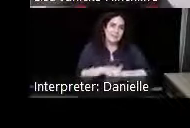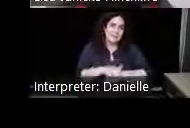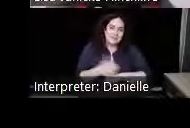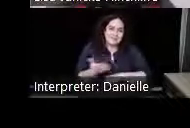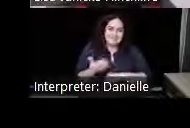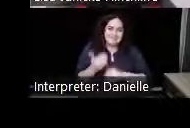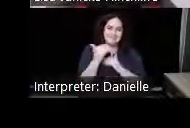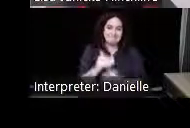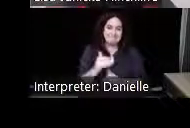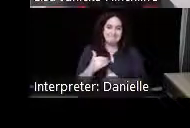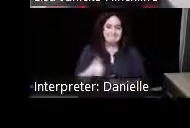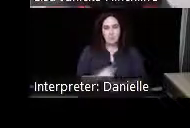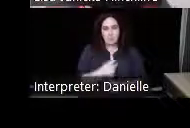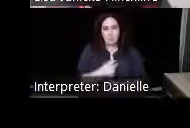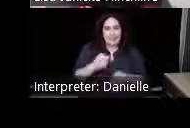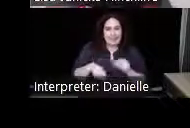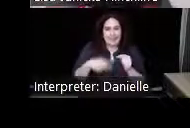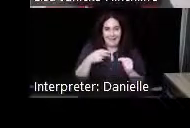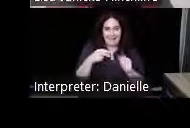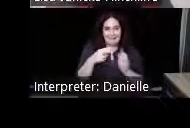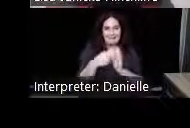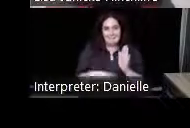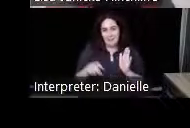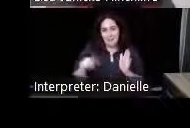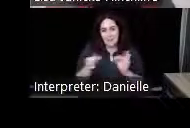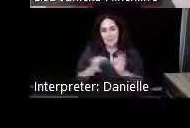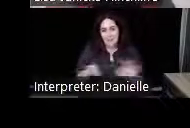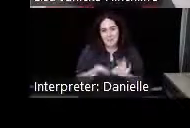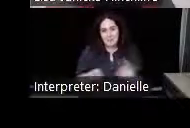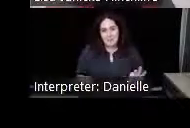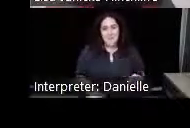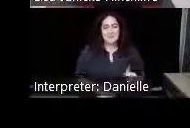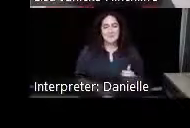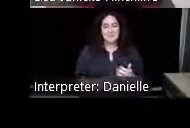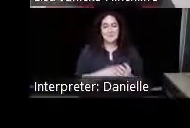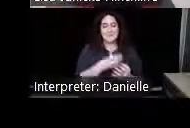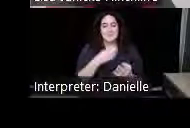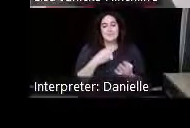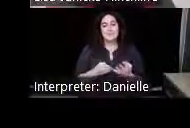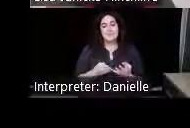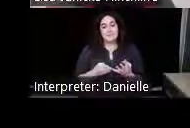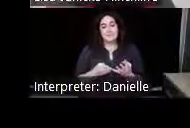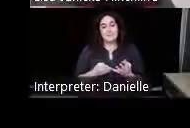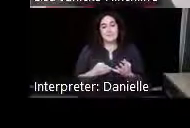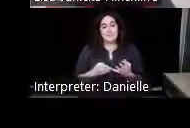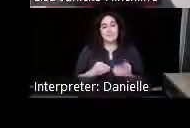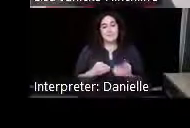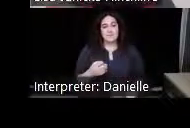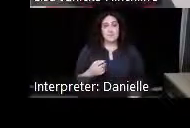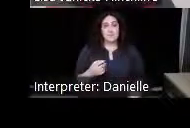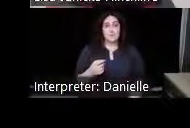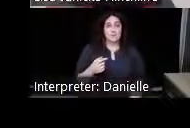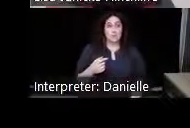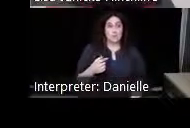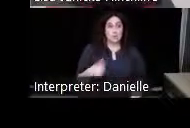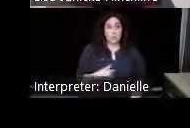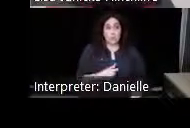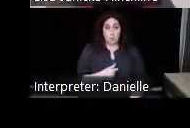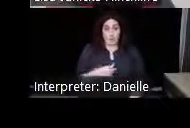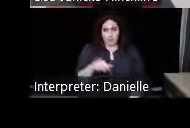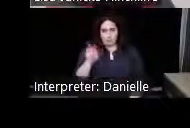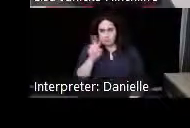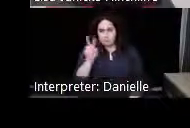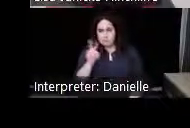ability to navigate other languages. Also, our ability to actually assess in other languages, anything that were,